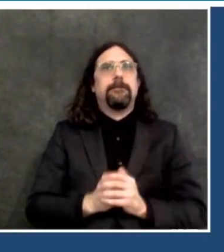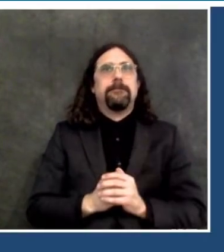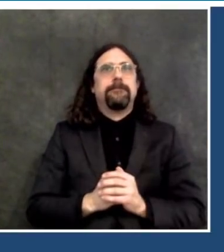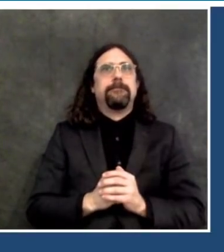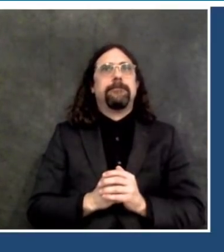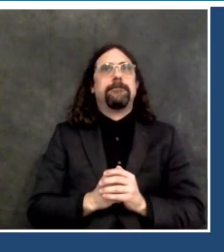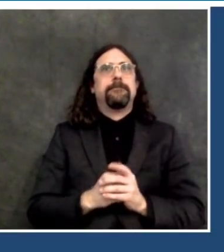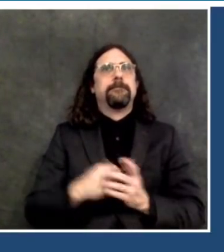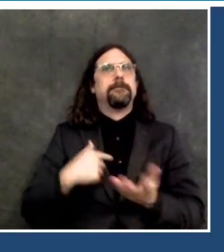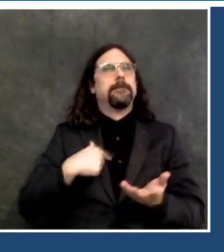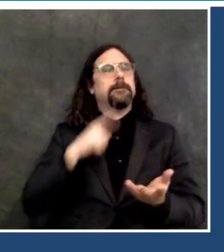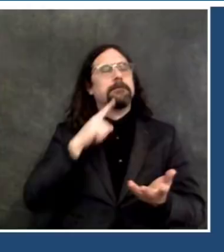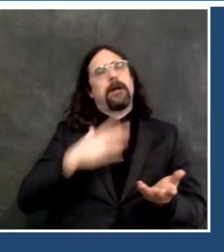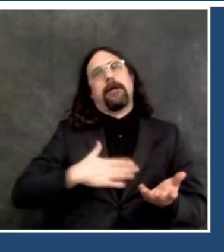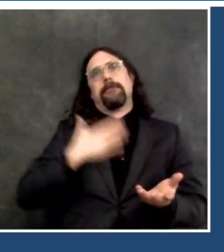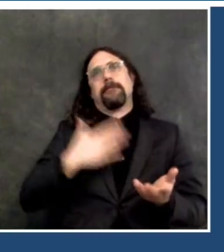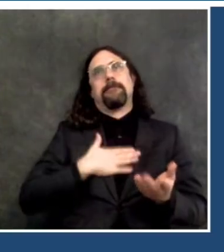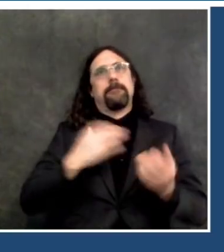please go to our website,